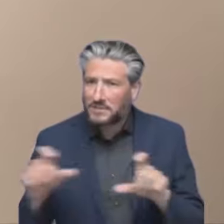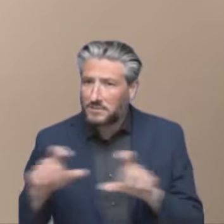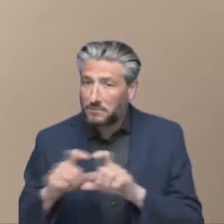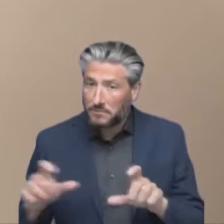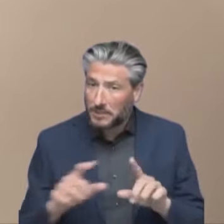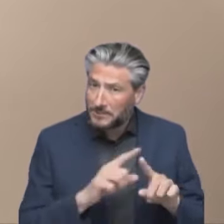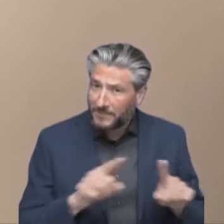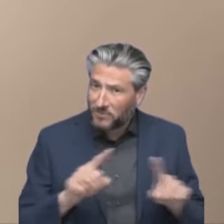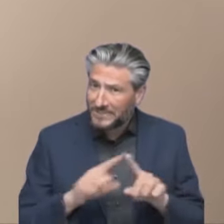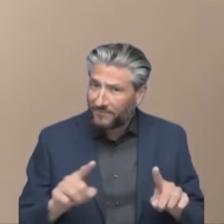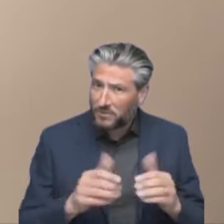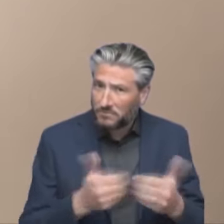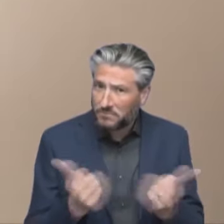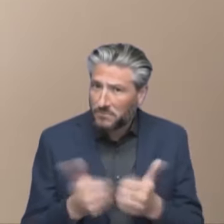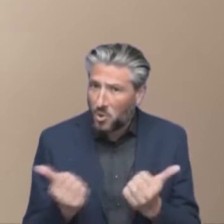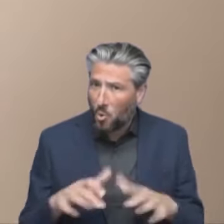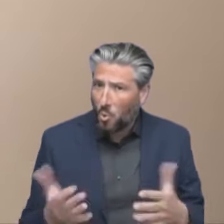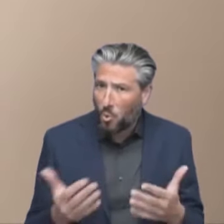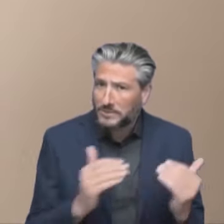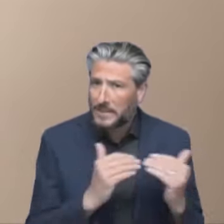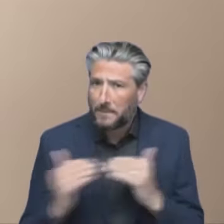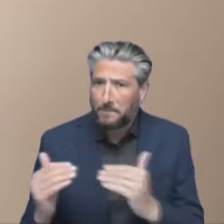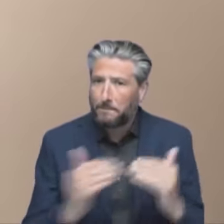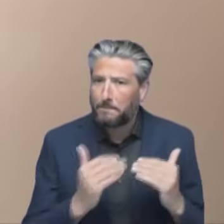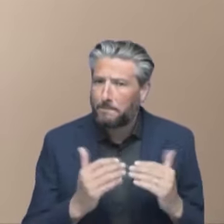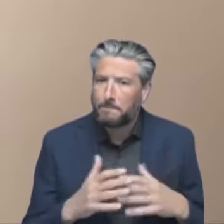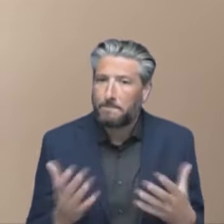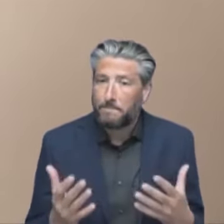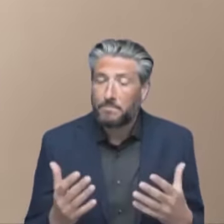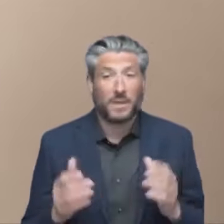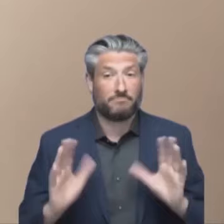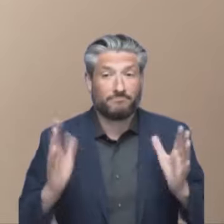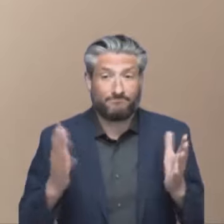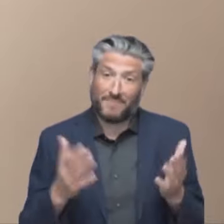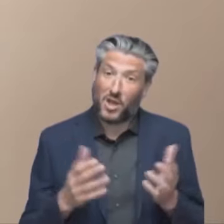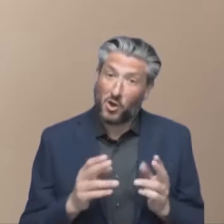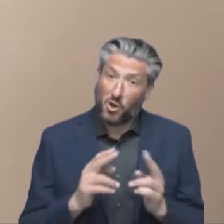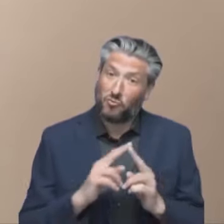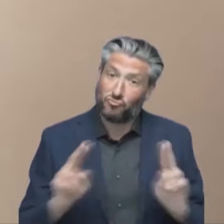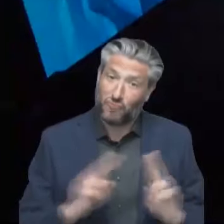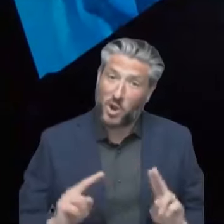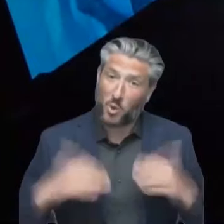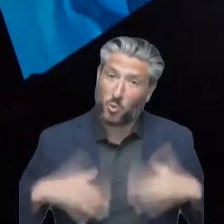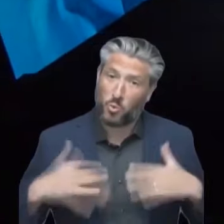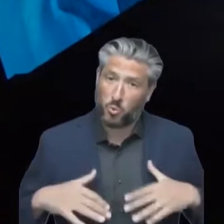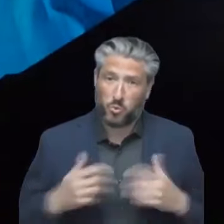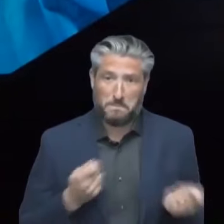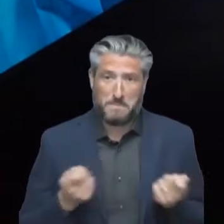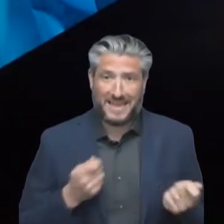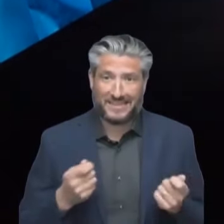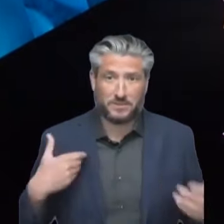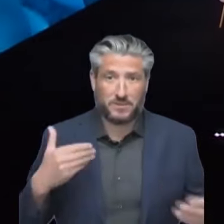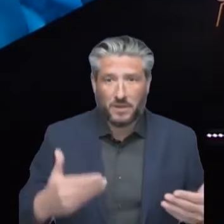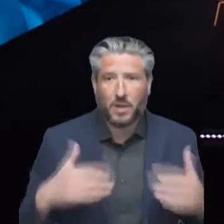you, as well as the teams of Renault, for the management of the company in these very difficult economic conditions and this very difficult health